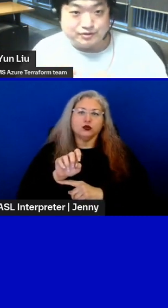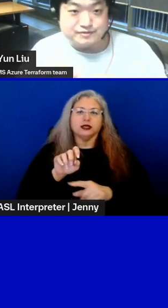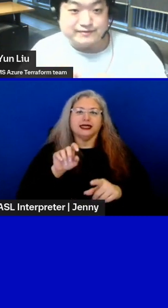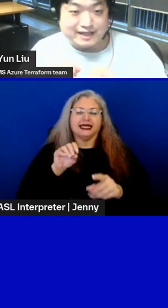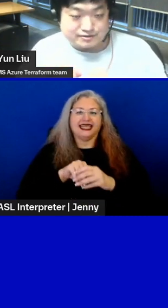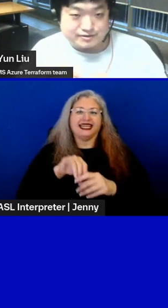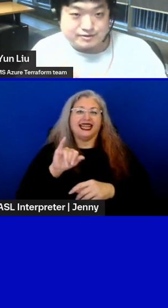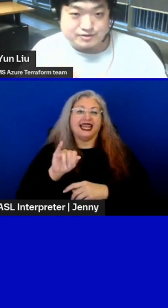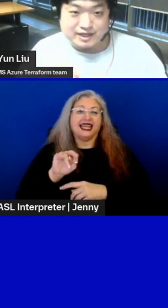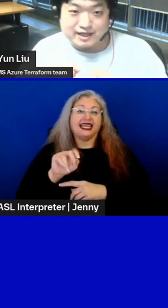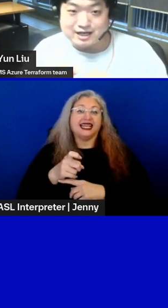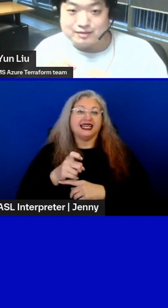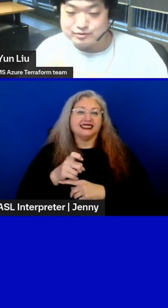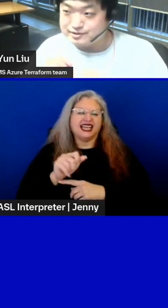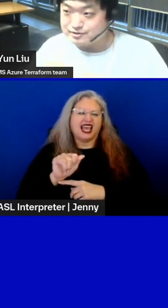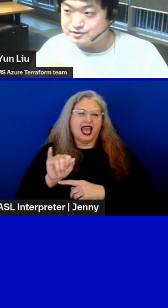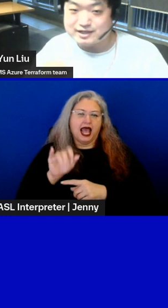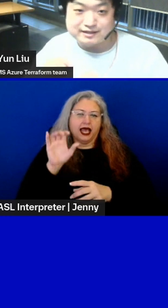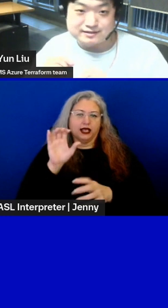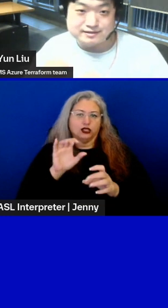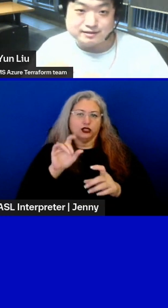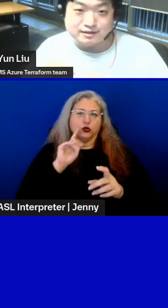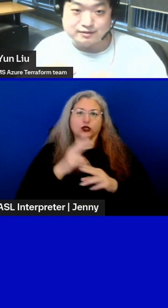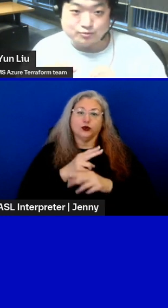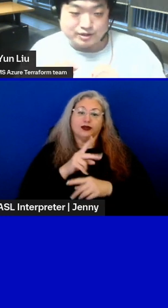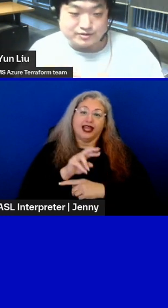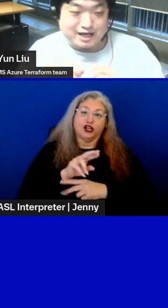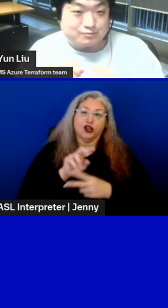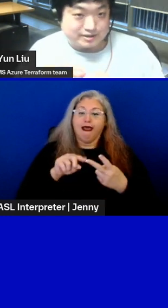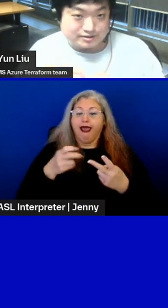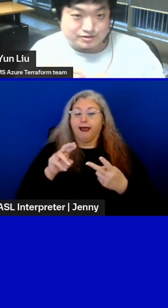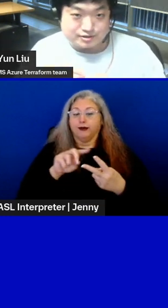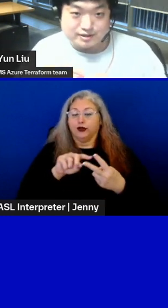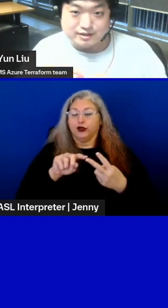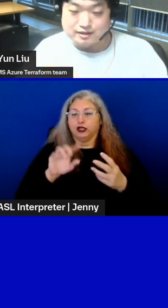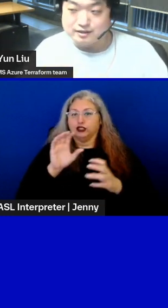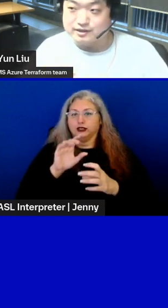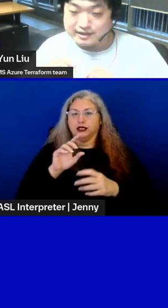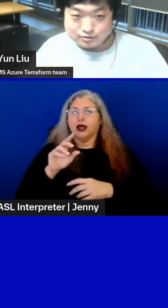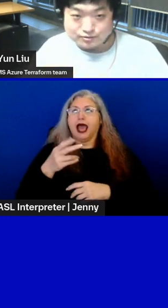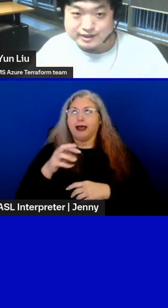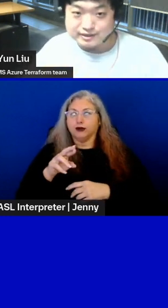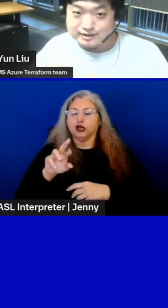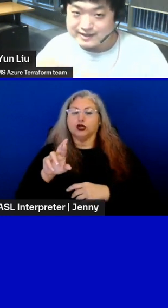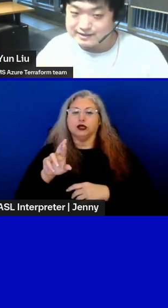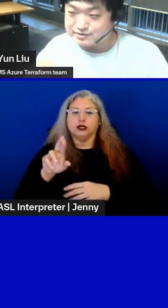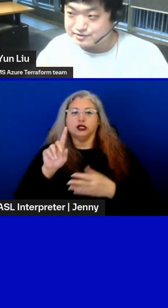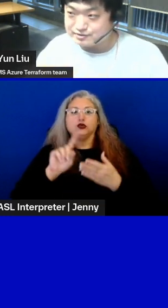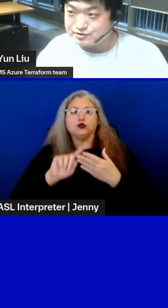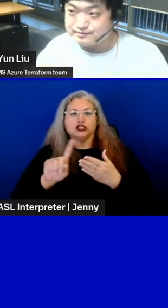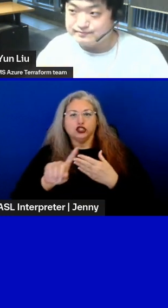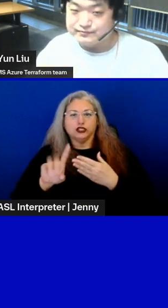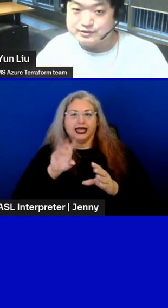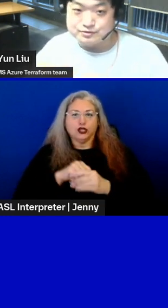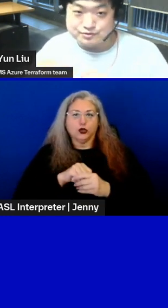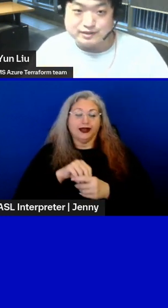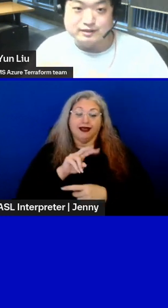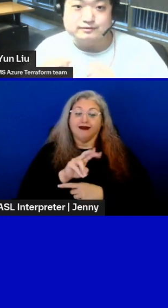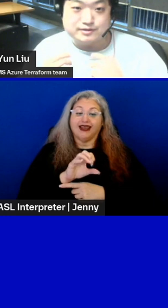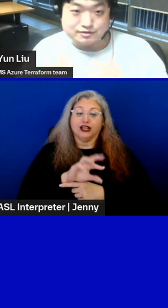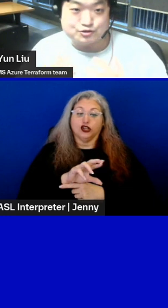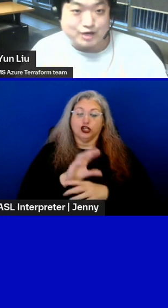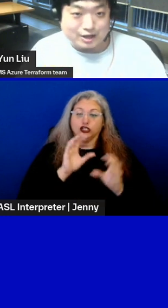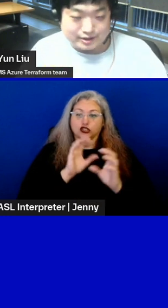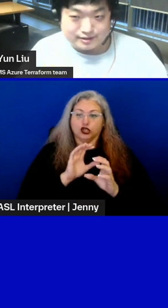We use vector search and hybrid search we use hybrid search, including a vector search to do